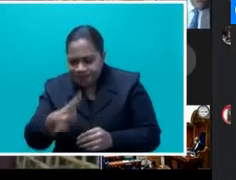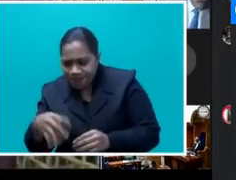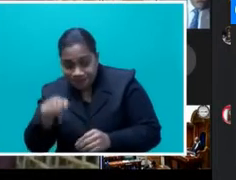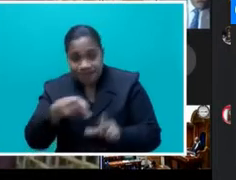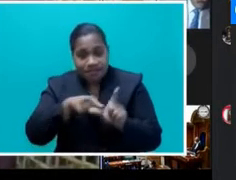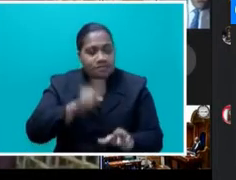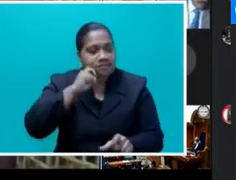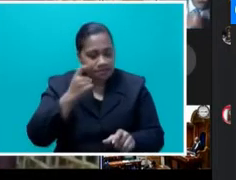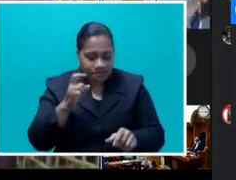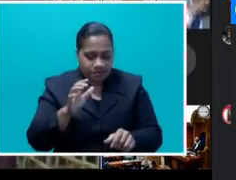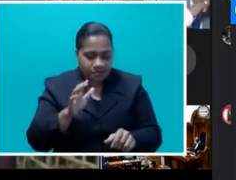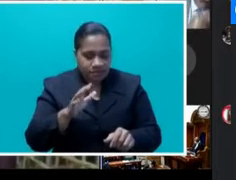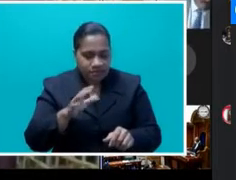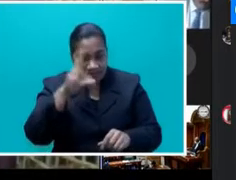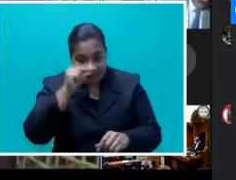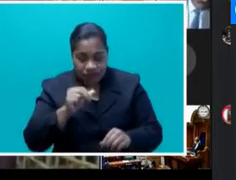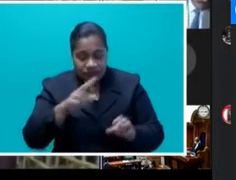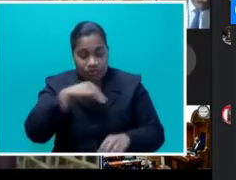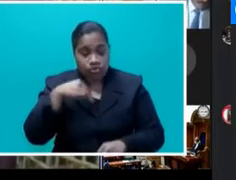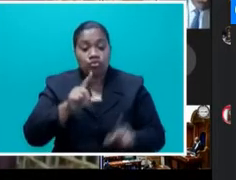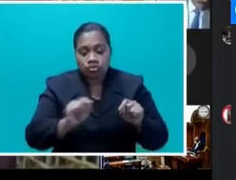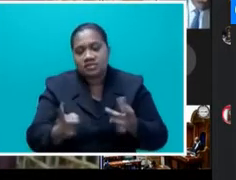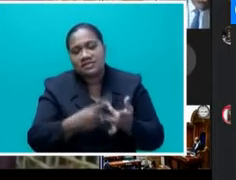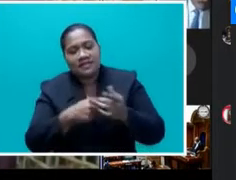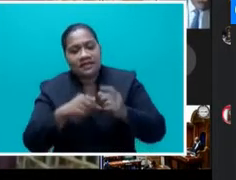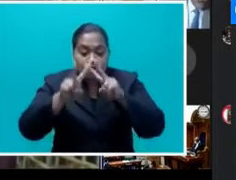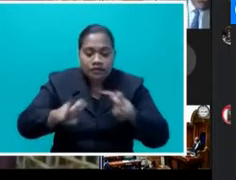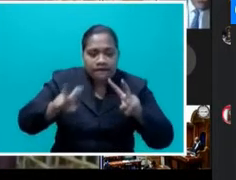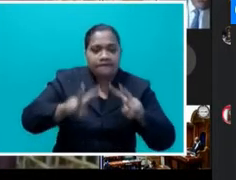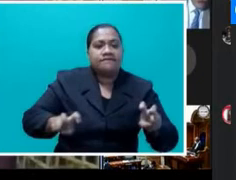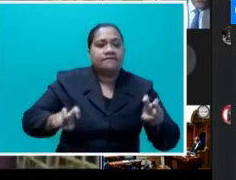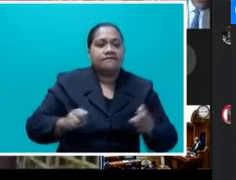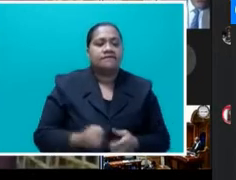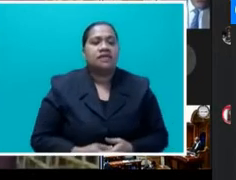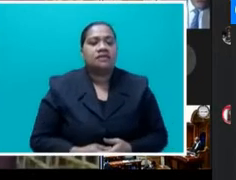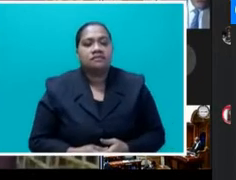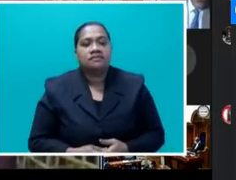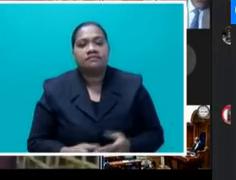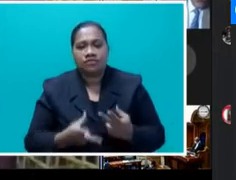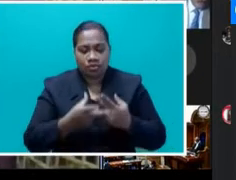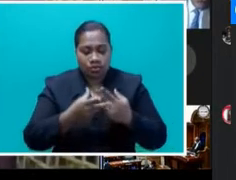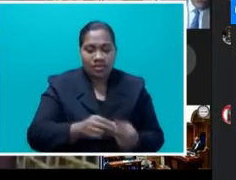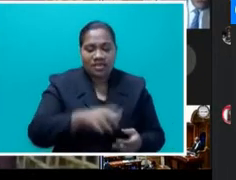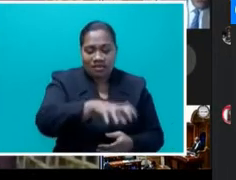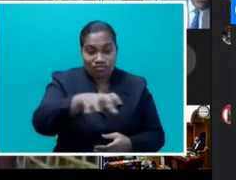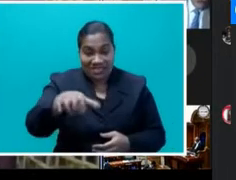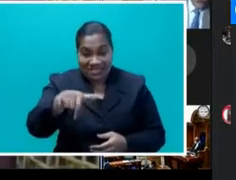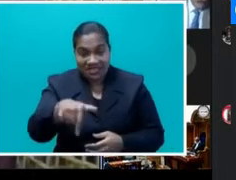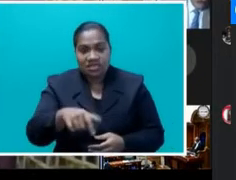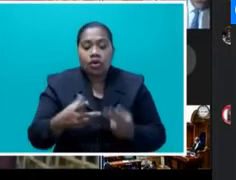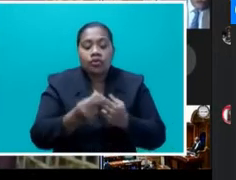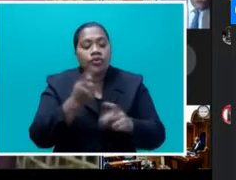the Ministry to conduct another site survey with the relevant interagency stakeholders with Koro Island